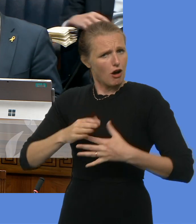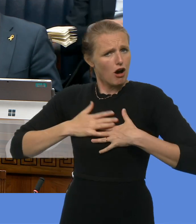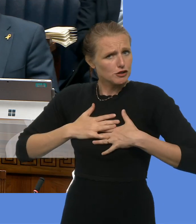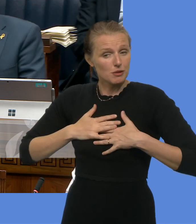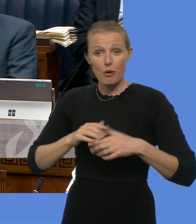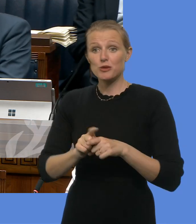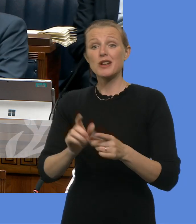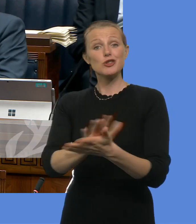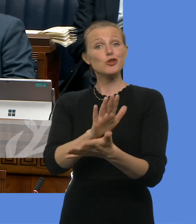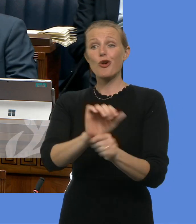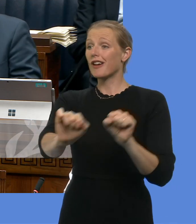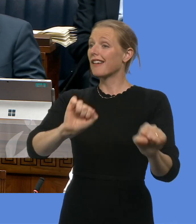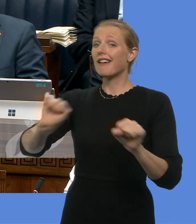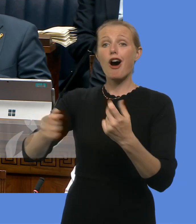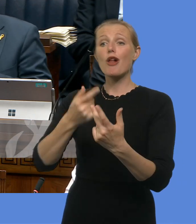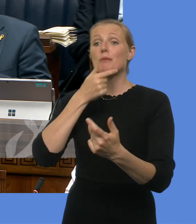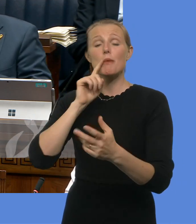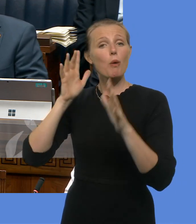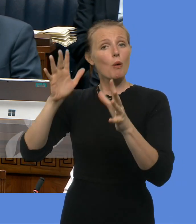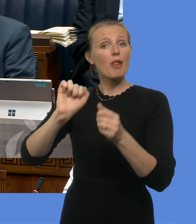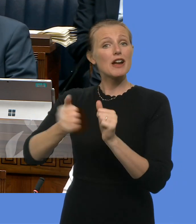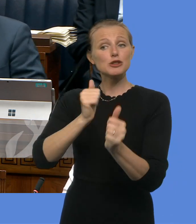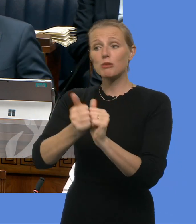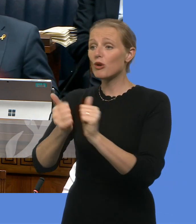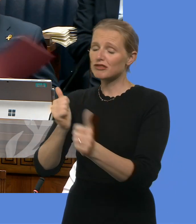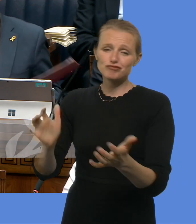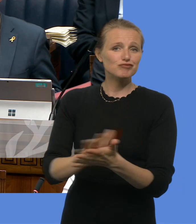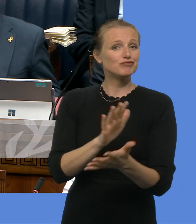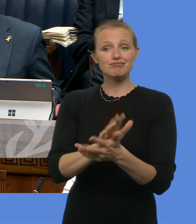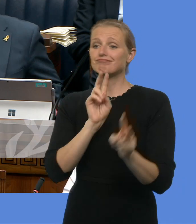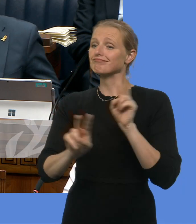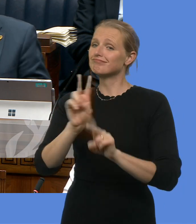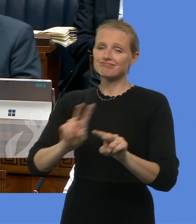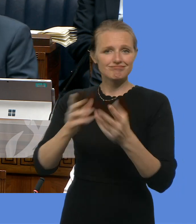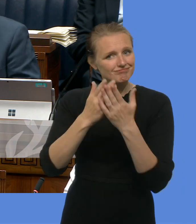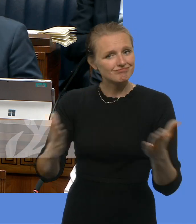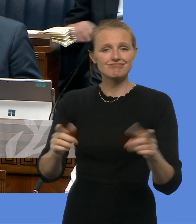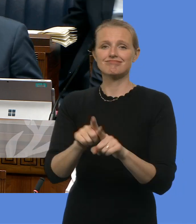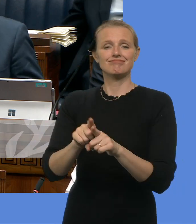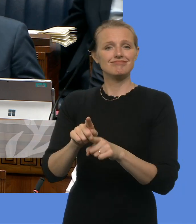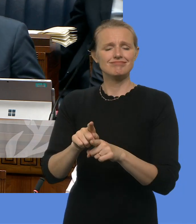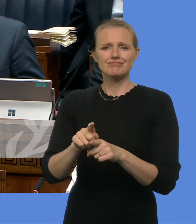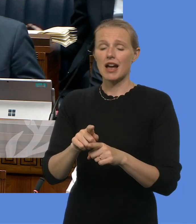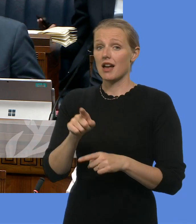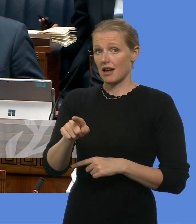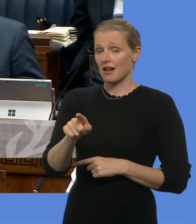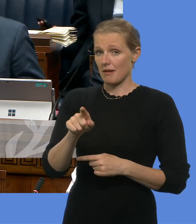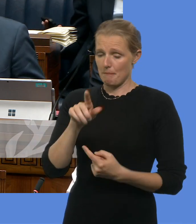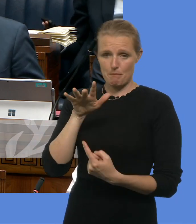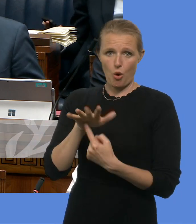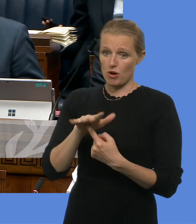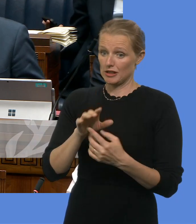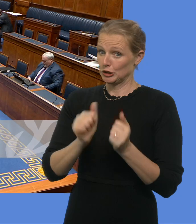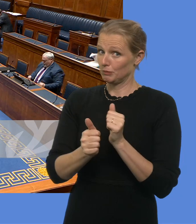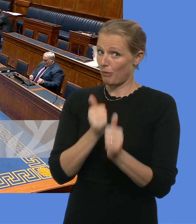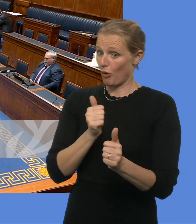also enjoy those that other people here in Northern Ireland experience and enjoy and love as well. It's a core piece of it, and I've no doubt it will